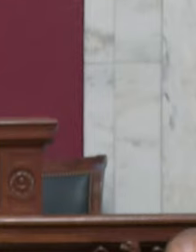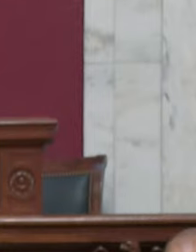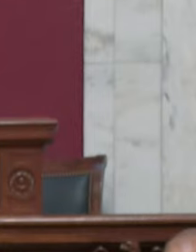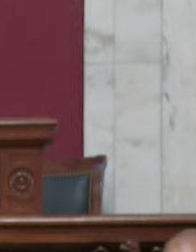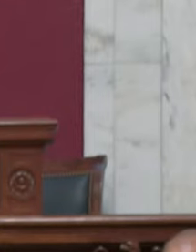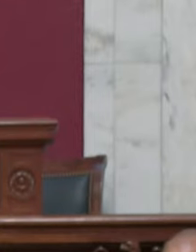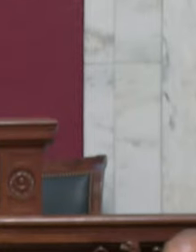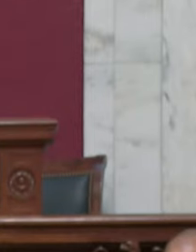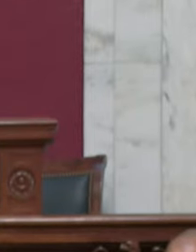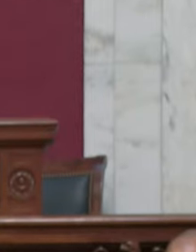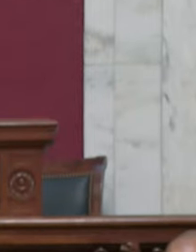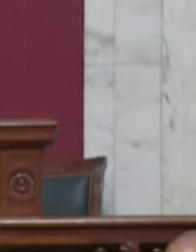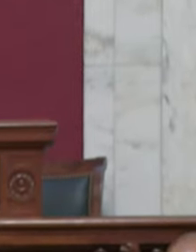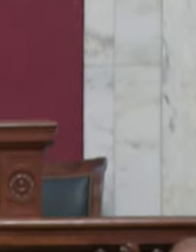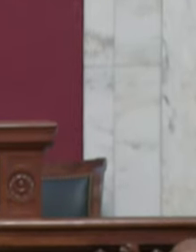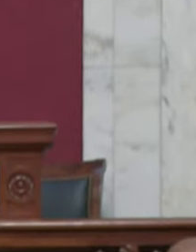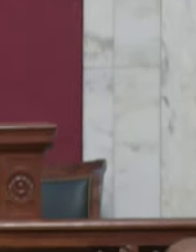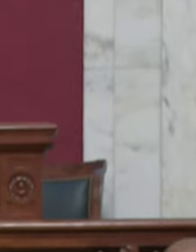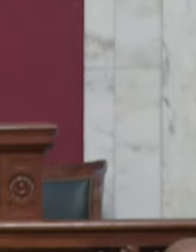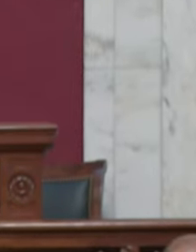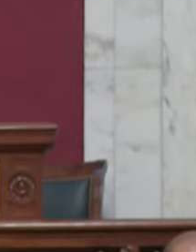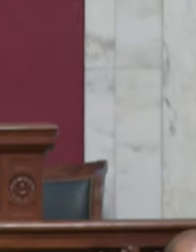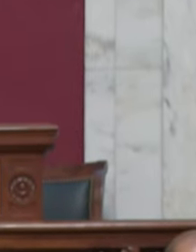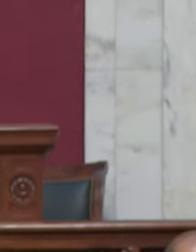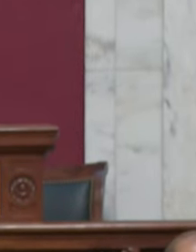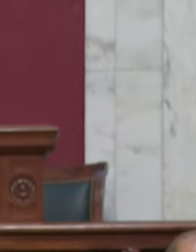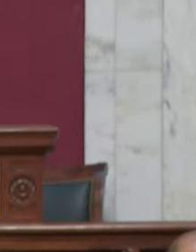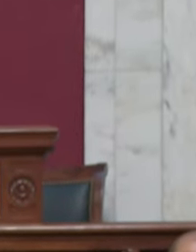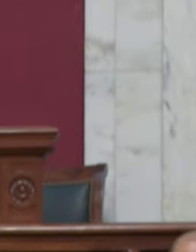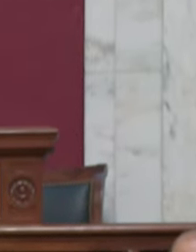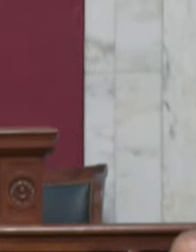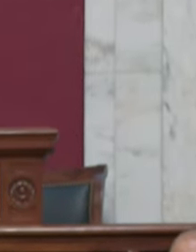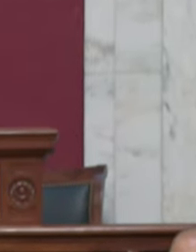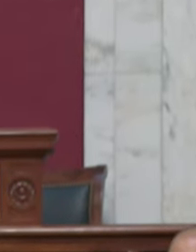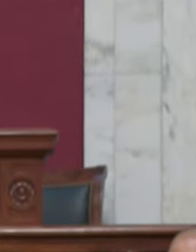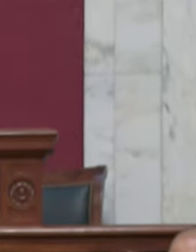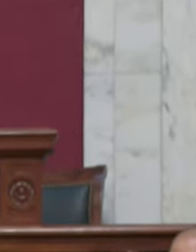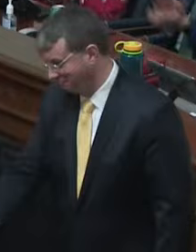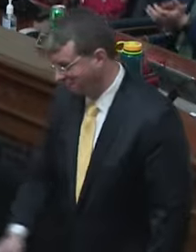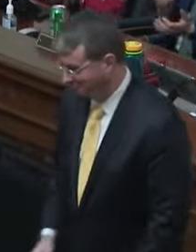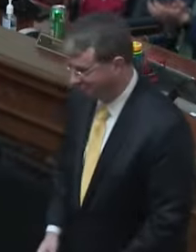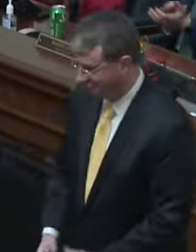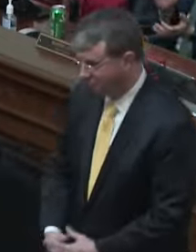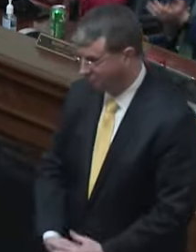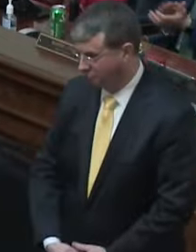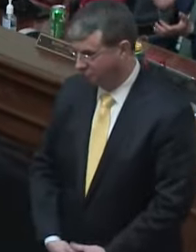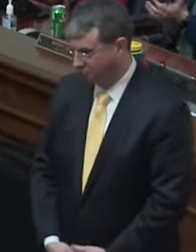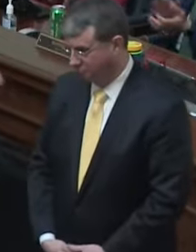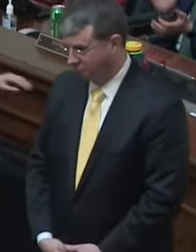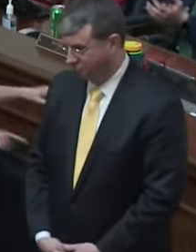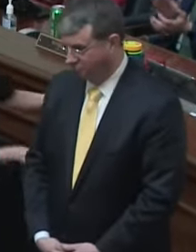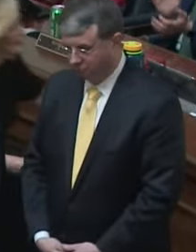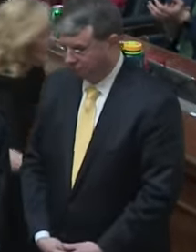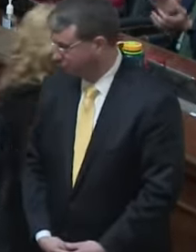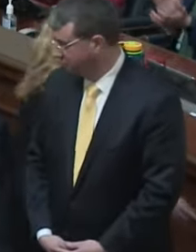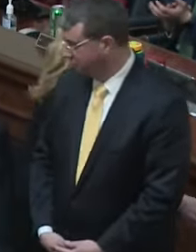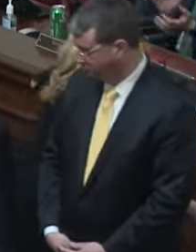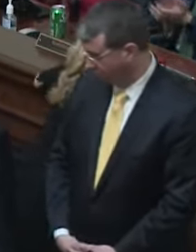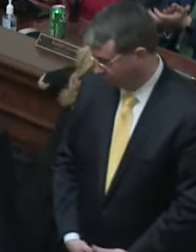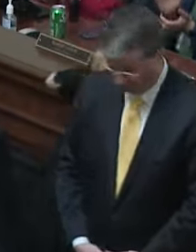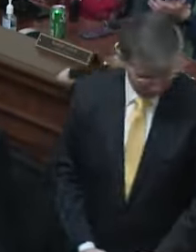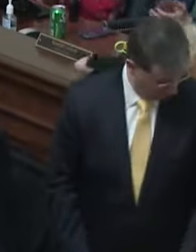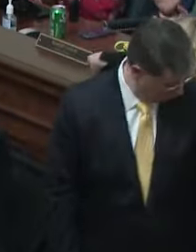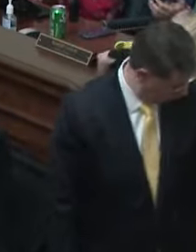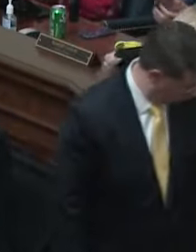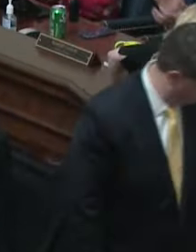done, but he knew that it wasn't working well, so he says, and that it needs to be resolved, that it needs to be fixed. So that's something that, that they'll take a look at